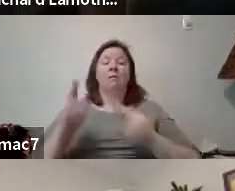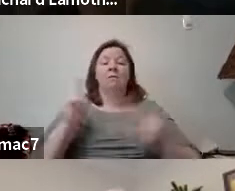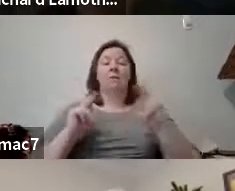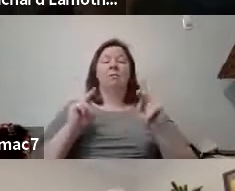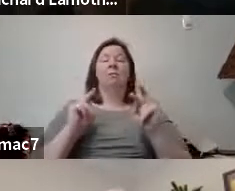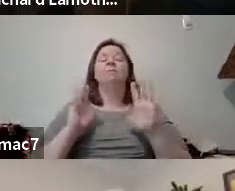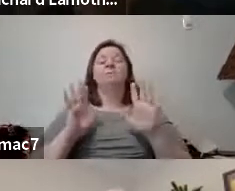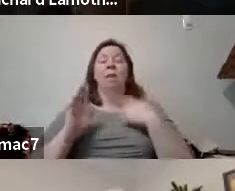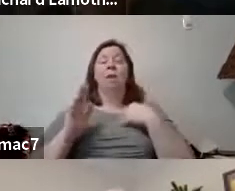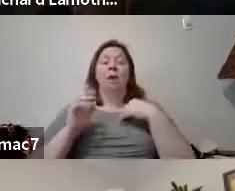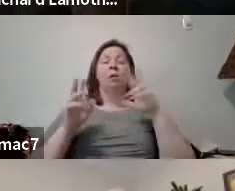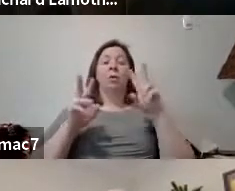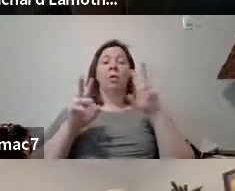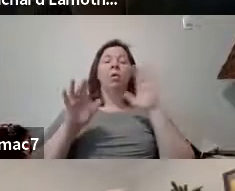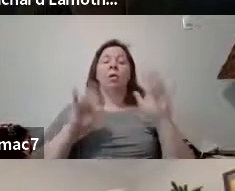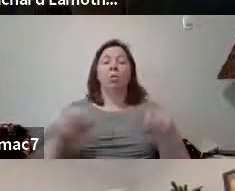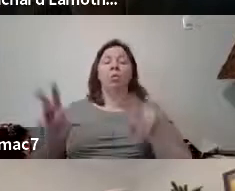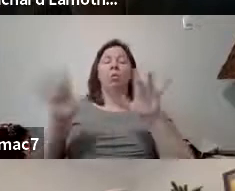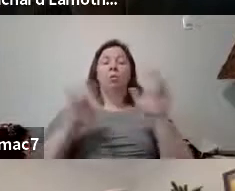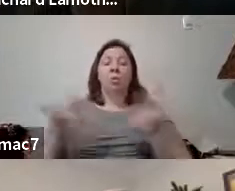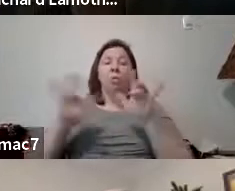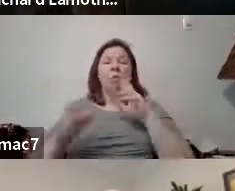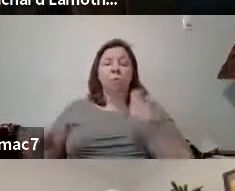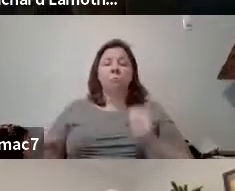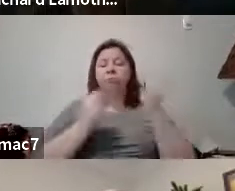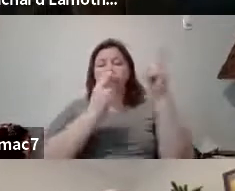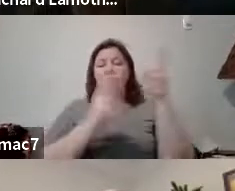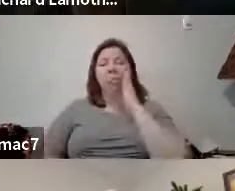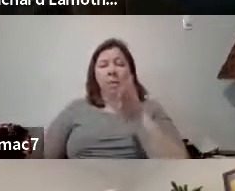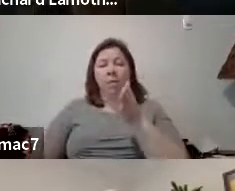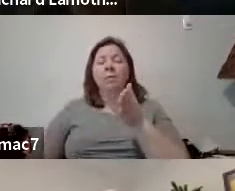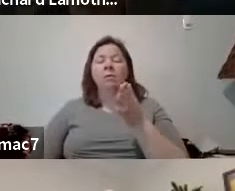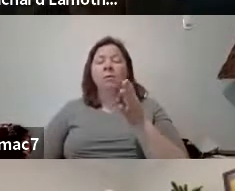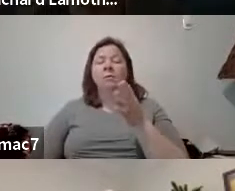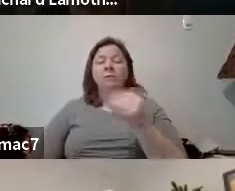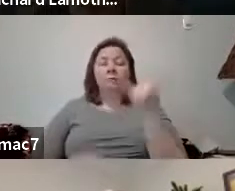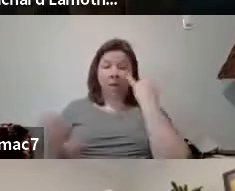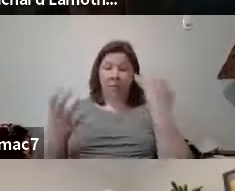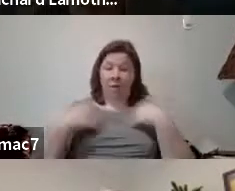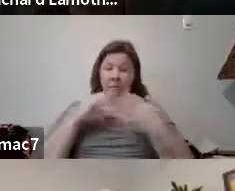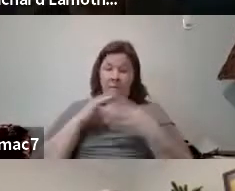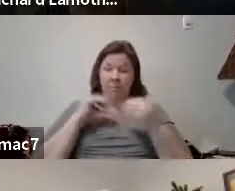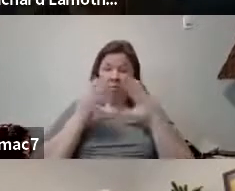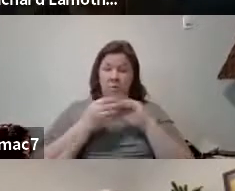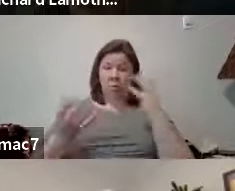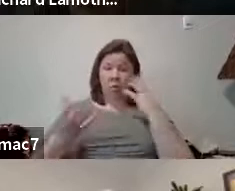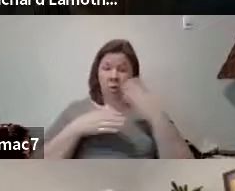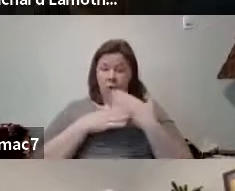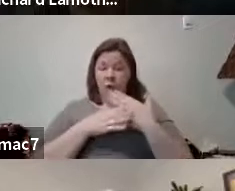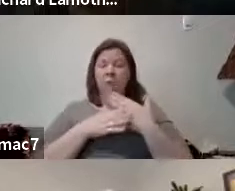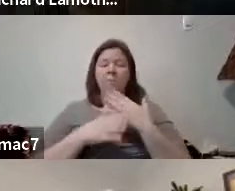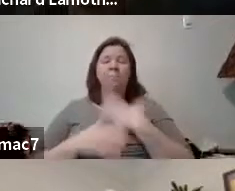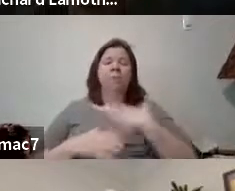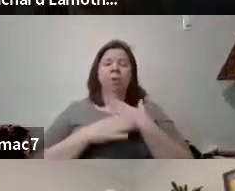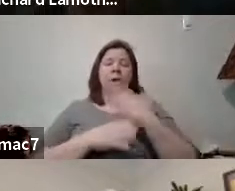the recording's up, there's going to be a lot more people that see it. So if you've got a message that you're wanting to share, we can share it at the end. Thank you